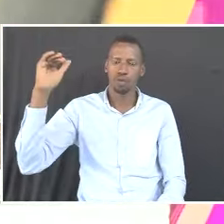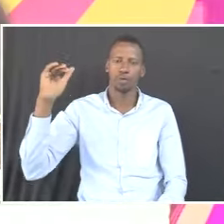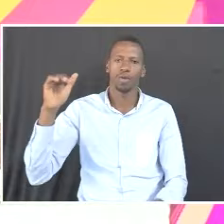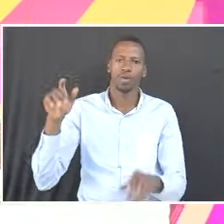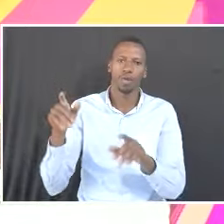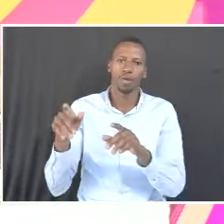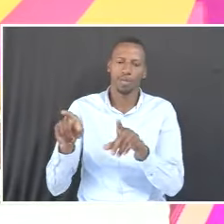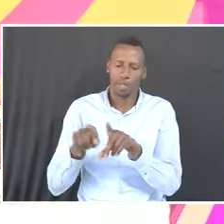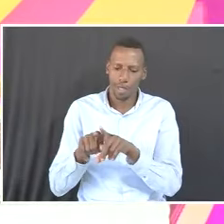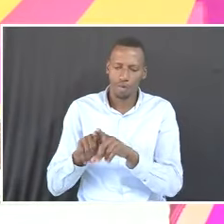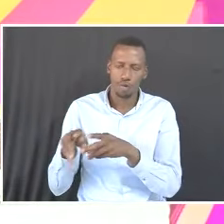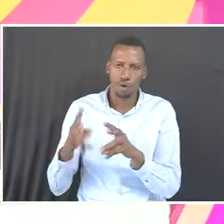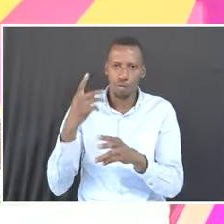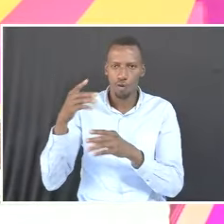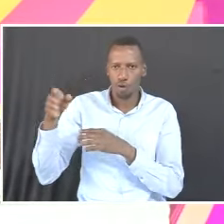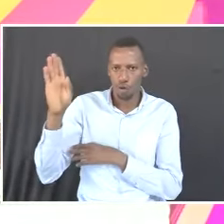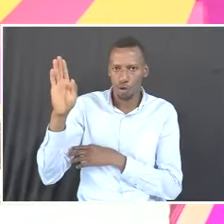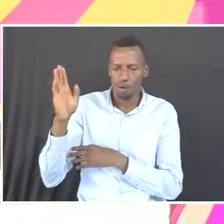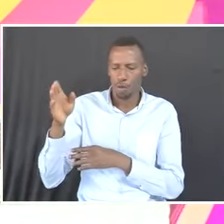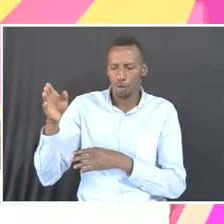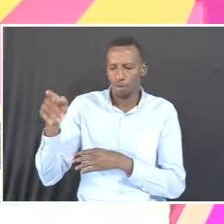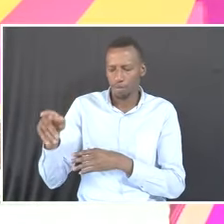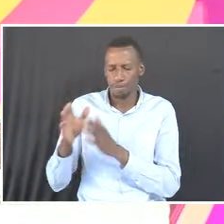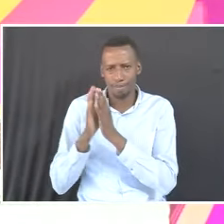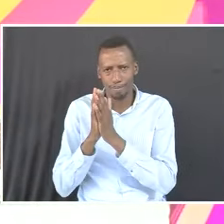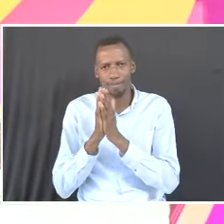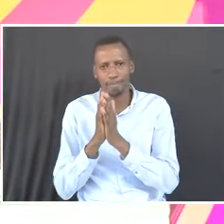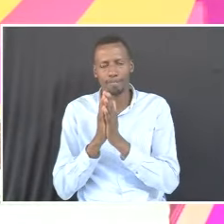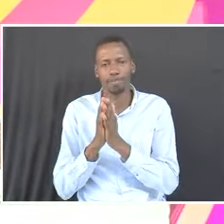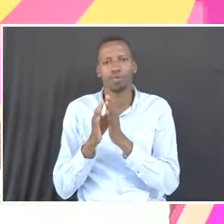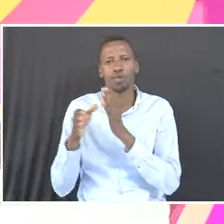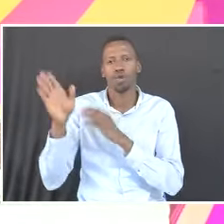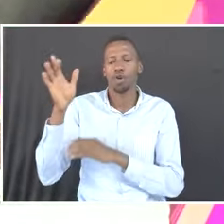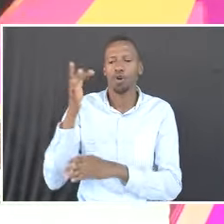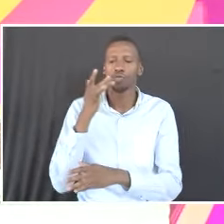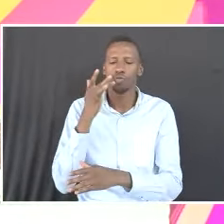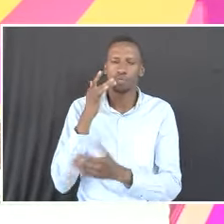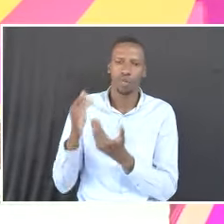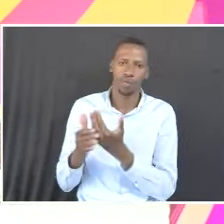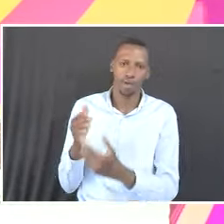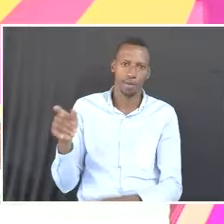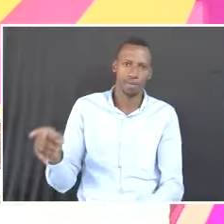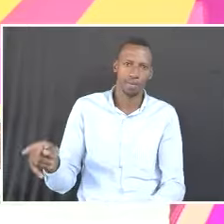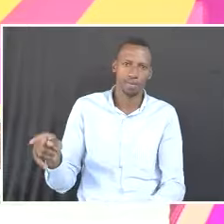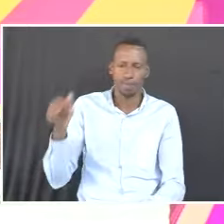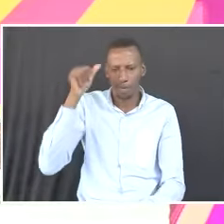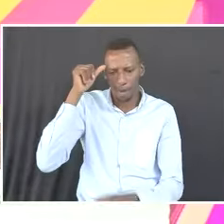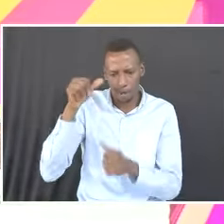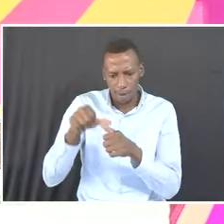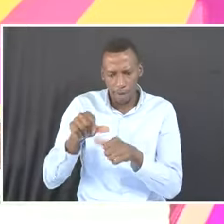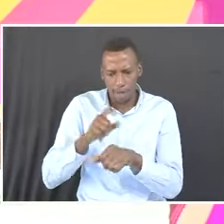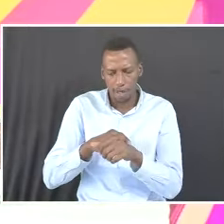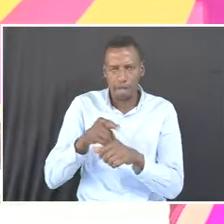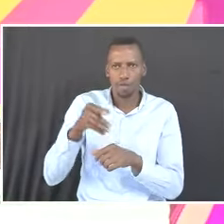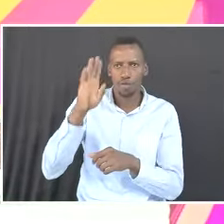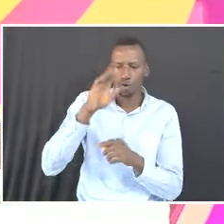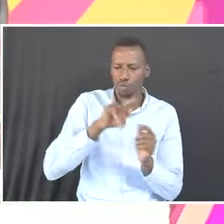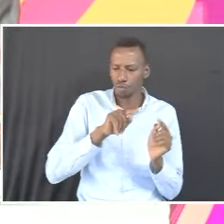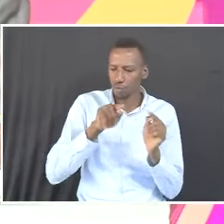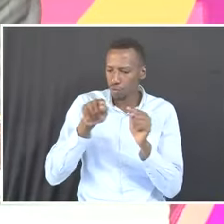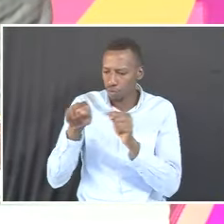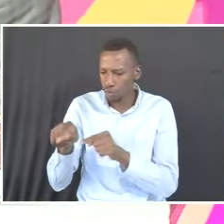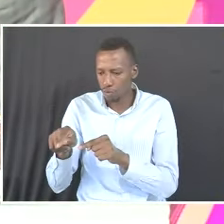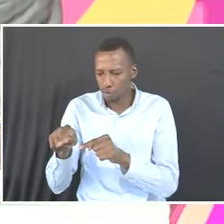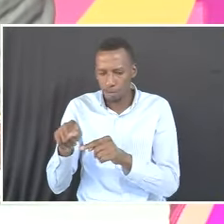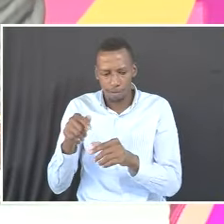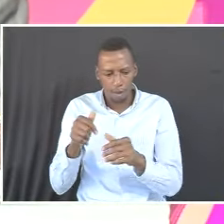intercessory prayer of Abraham, he found favor in the sight of God. You remember when God was going down to Sodom, he passed through